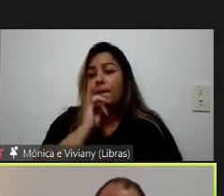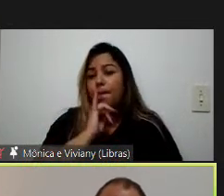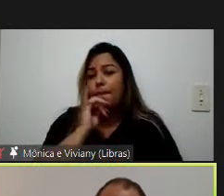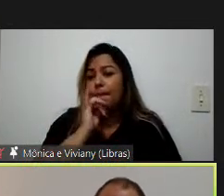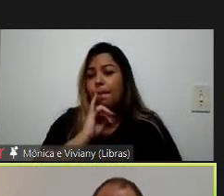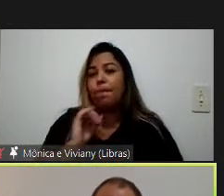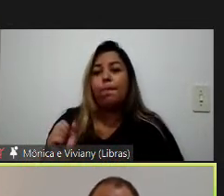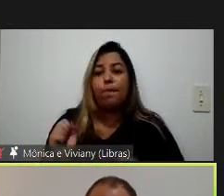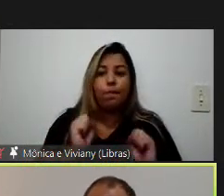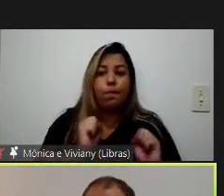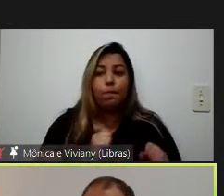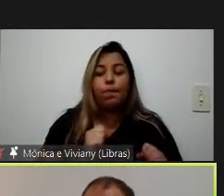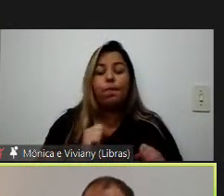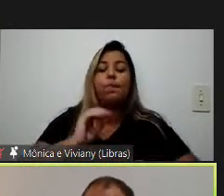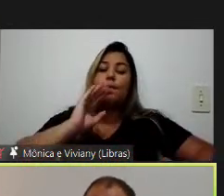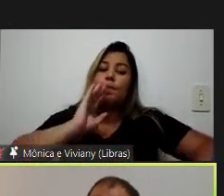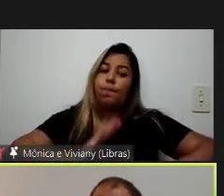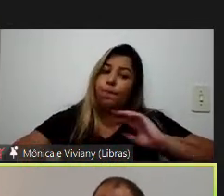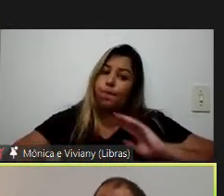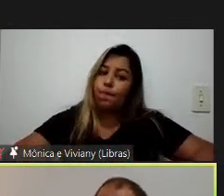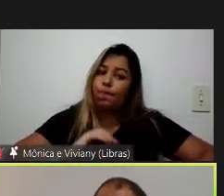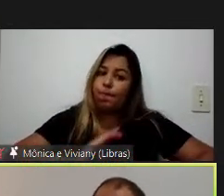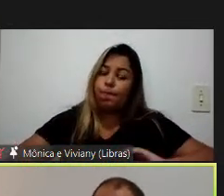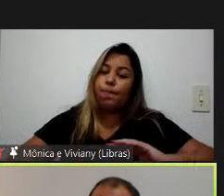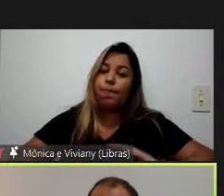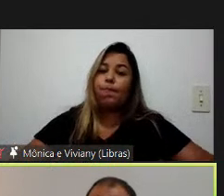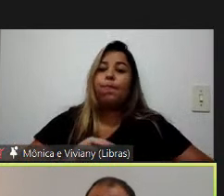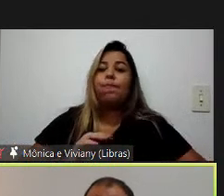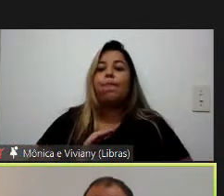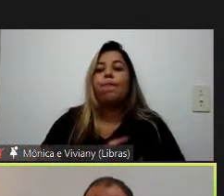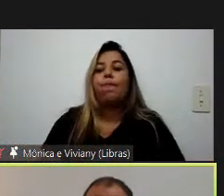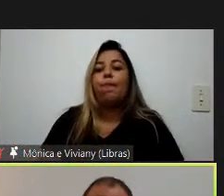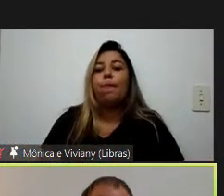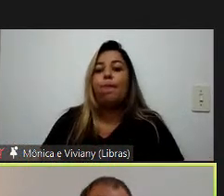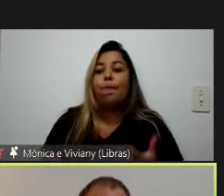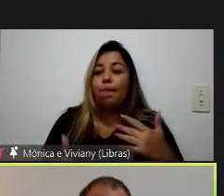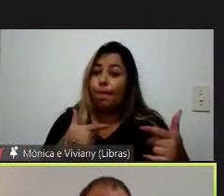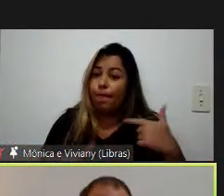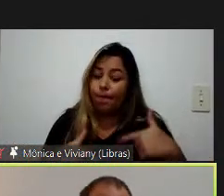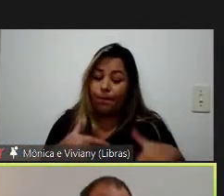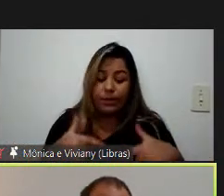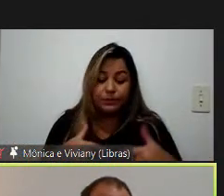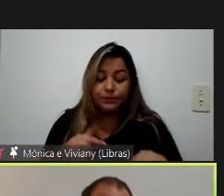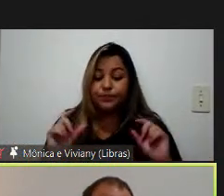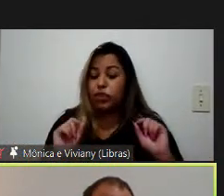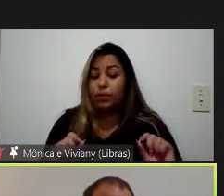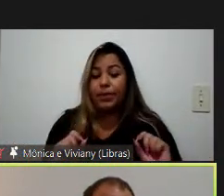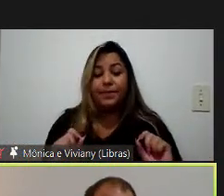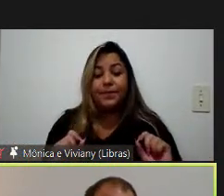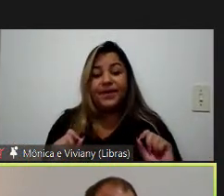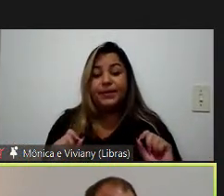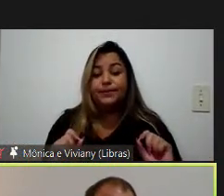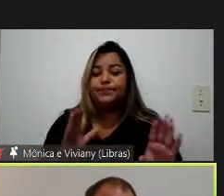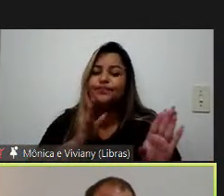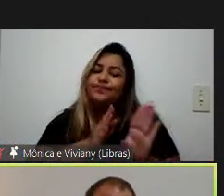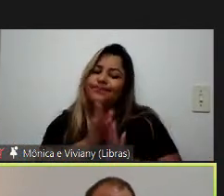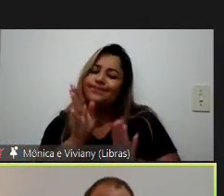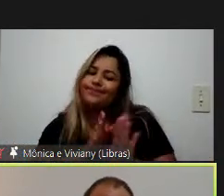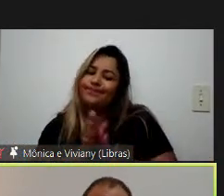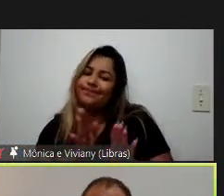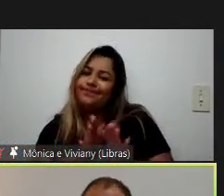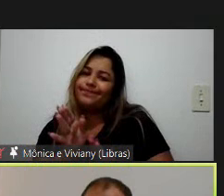as experts who work for government or who advise government, also civil society groups, business